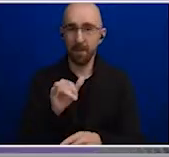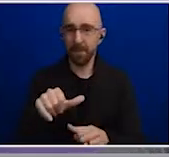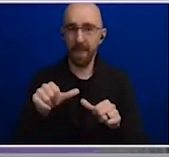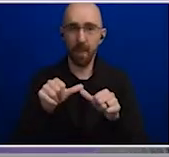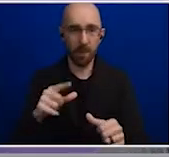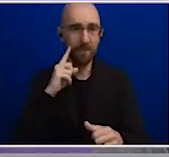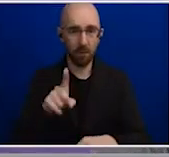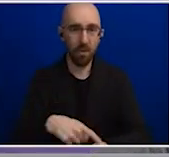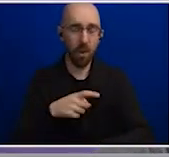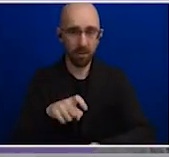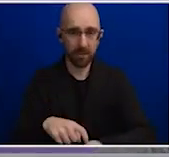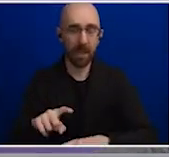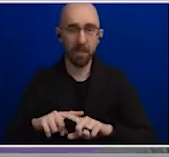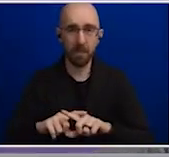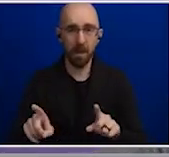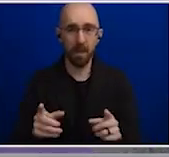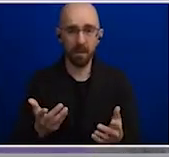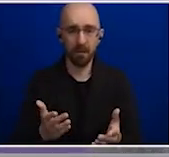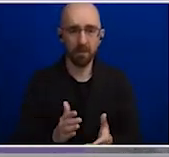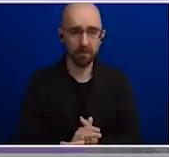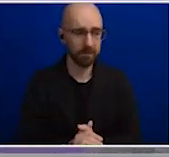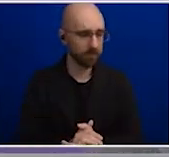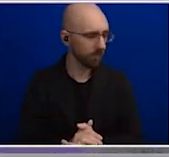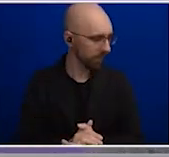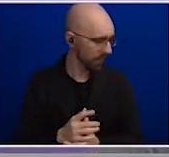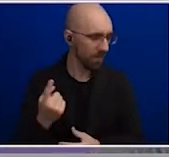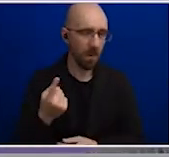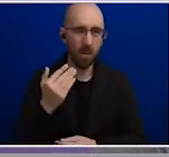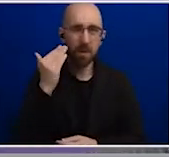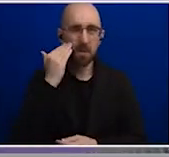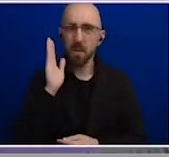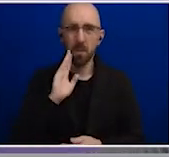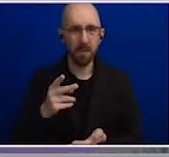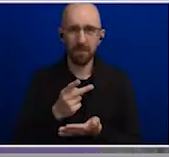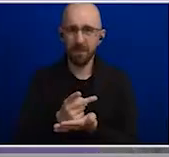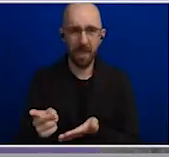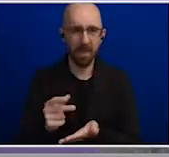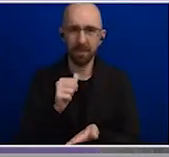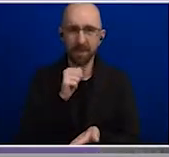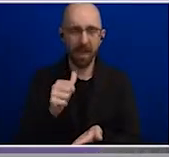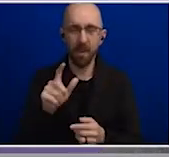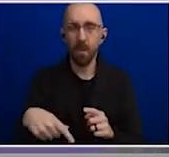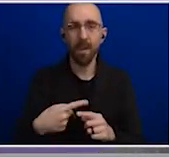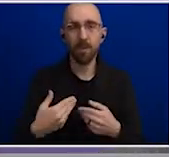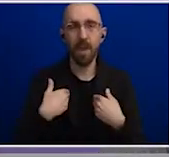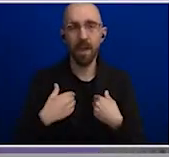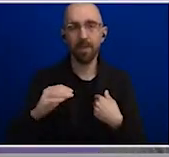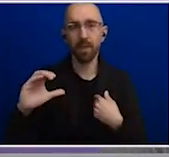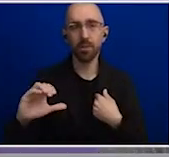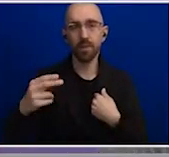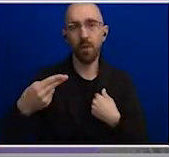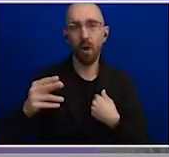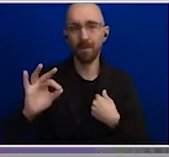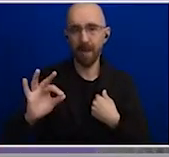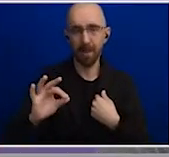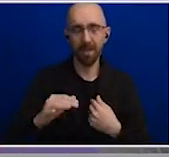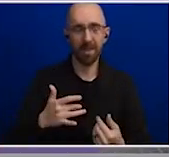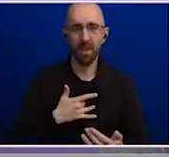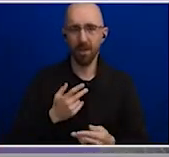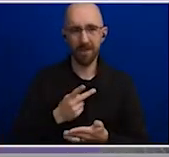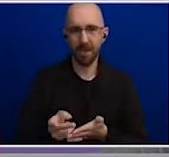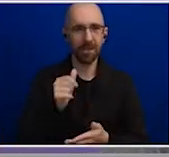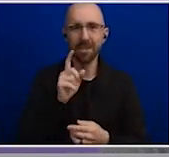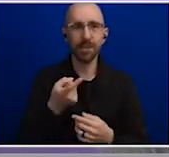But we always knew it was going to fail. It's not, when you have congestive heart failure, it doesn't just heal. It continues